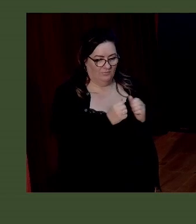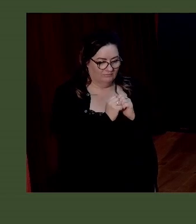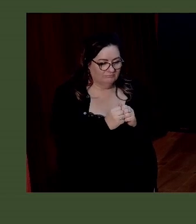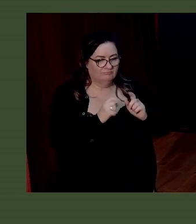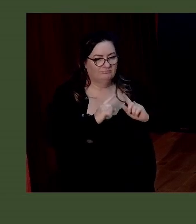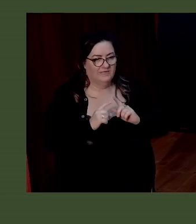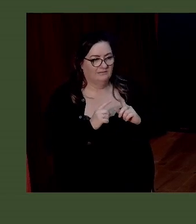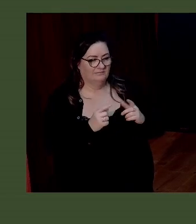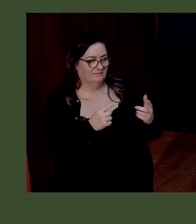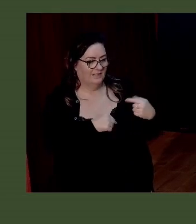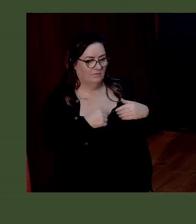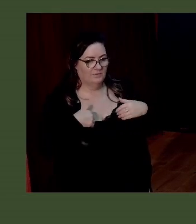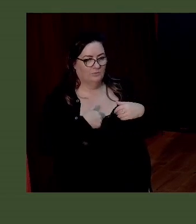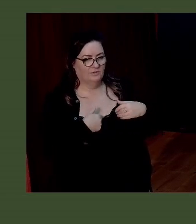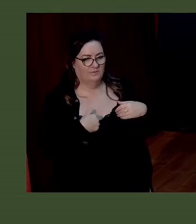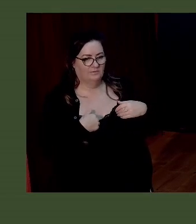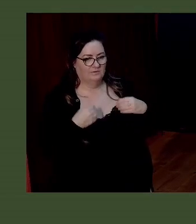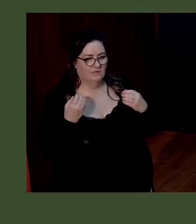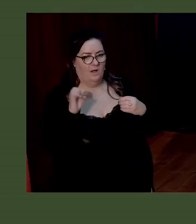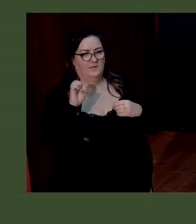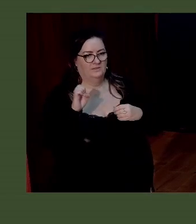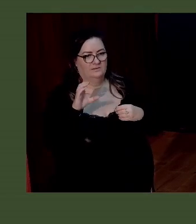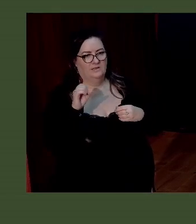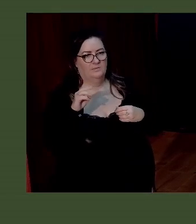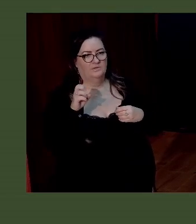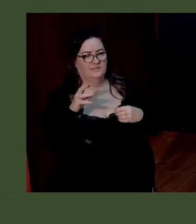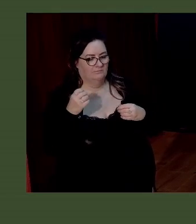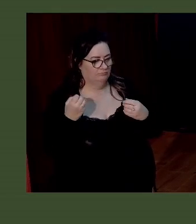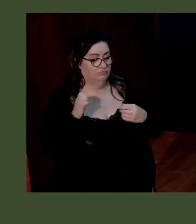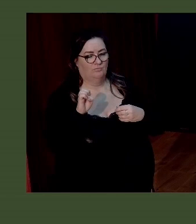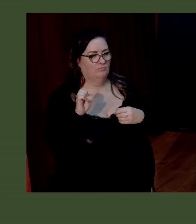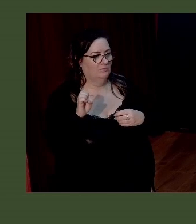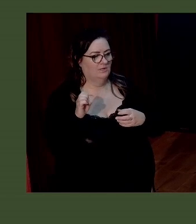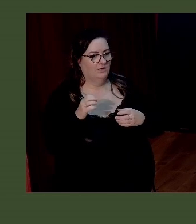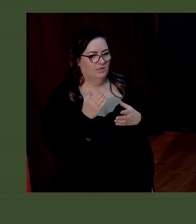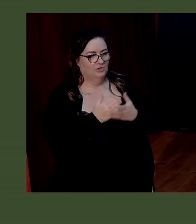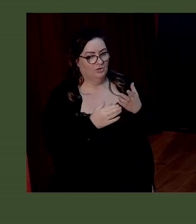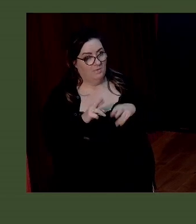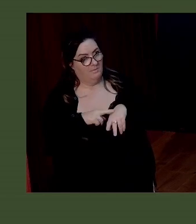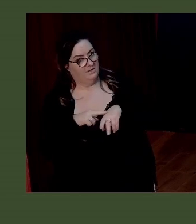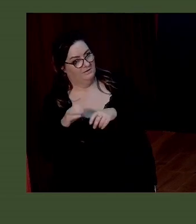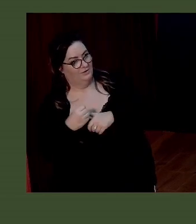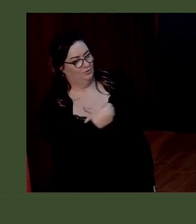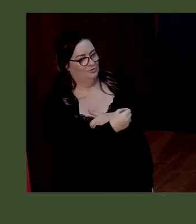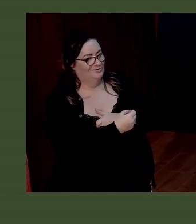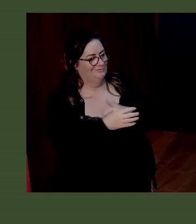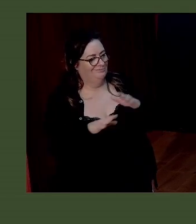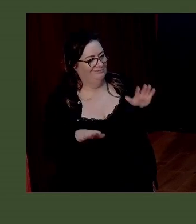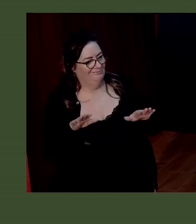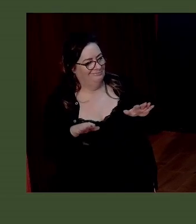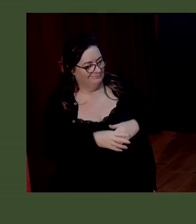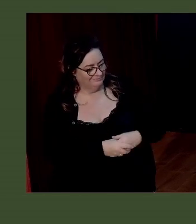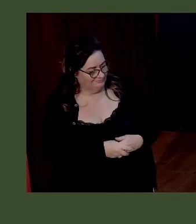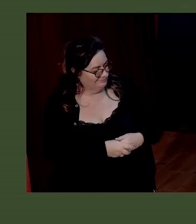growing concern with communism. Some kind of revolutions are better than others.